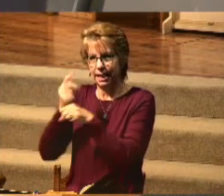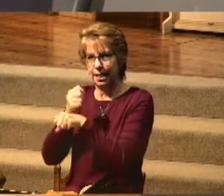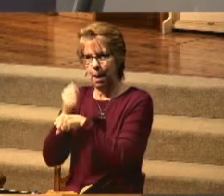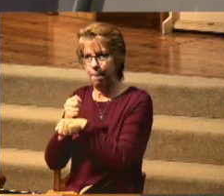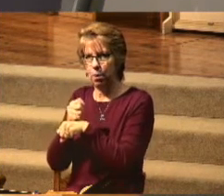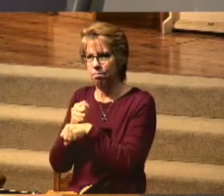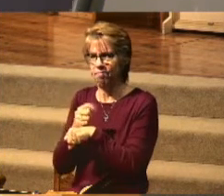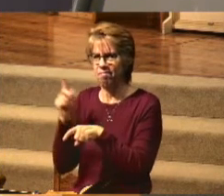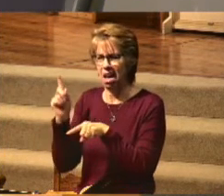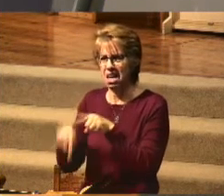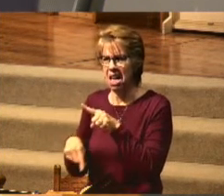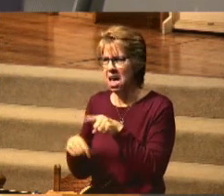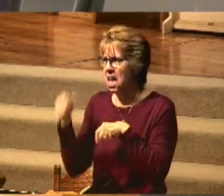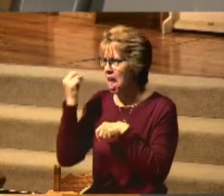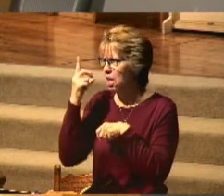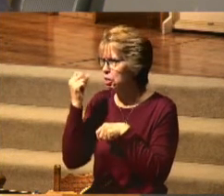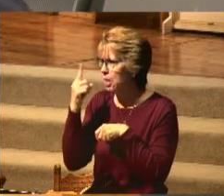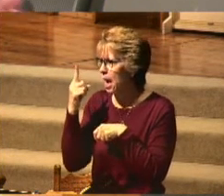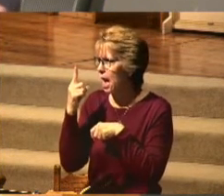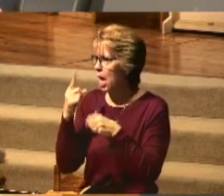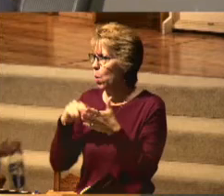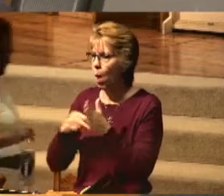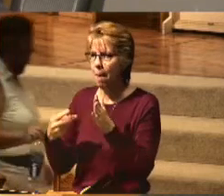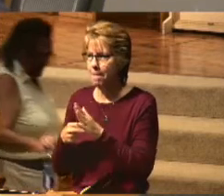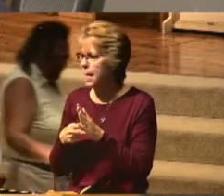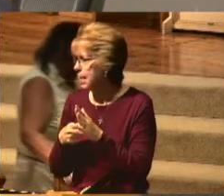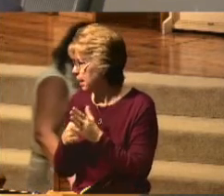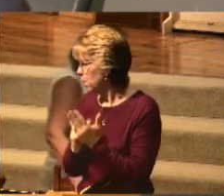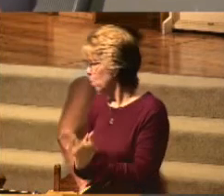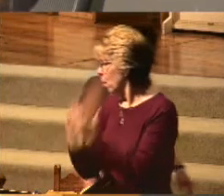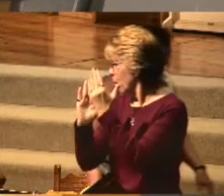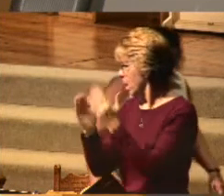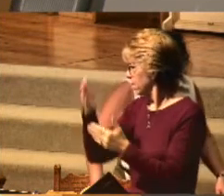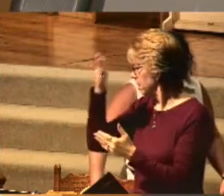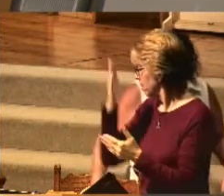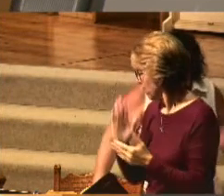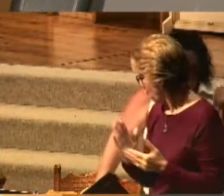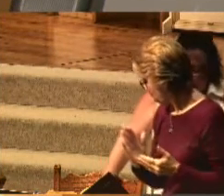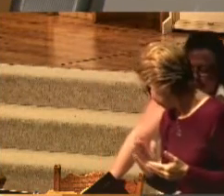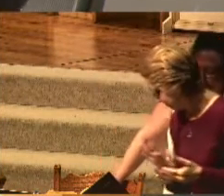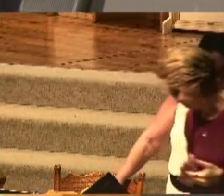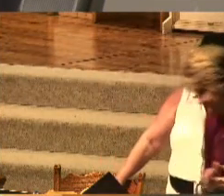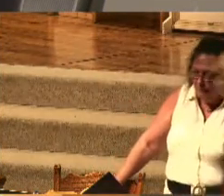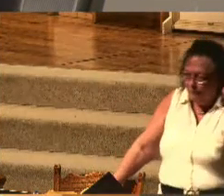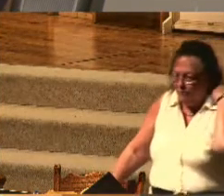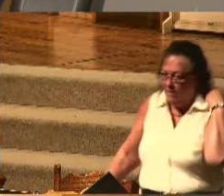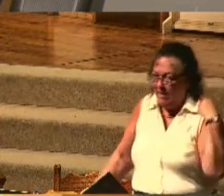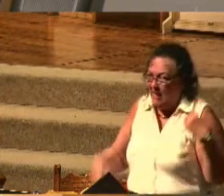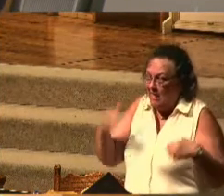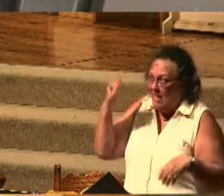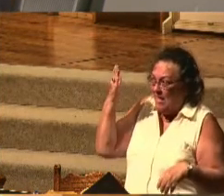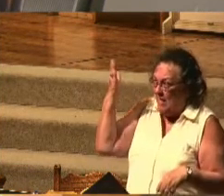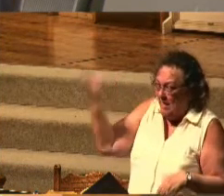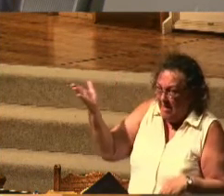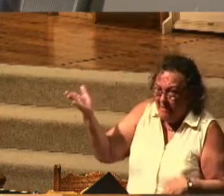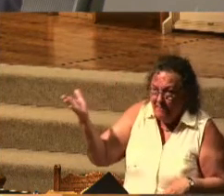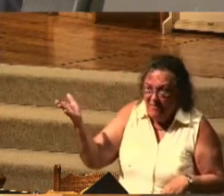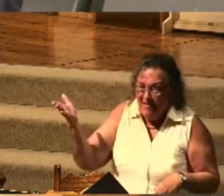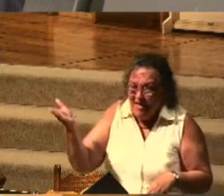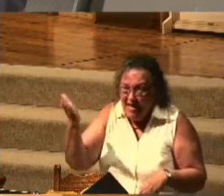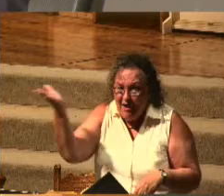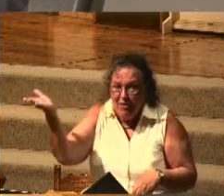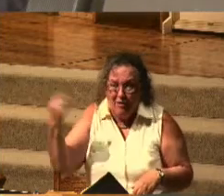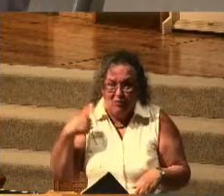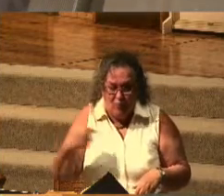can't fathom what it means to be in the presence of God. Him there and we're here. It's just, I just